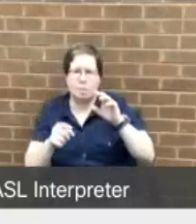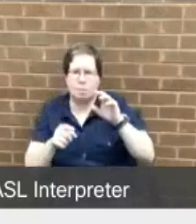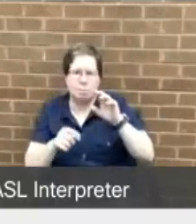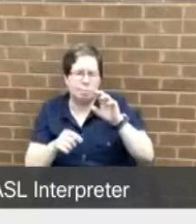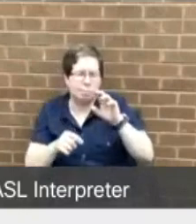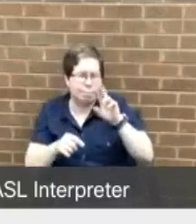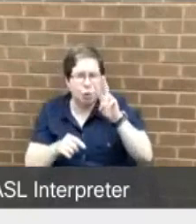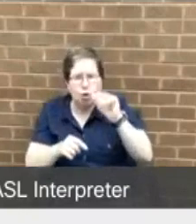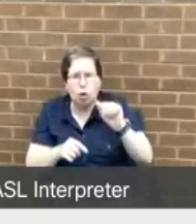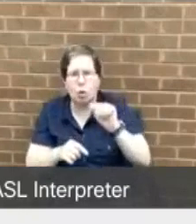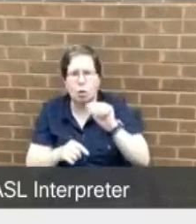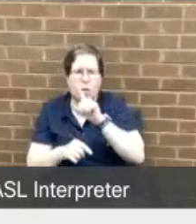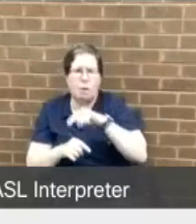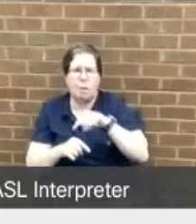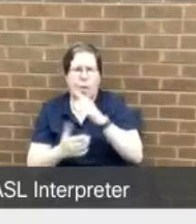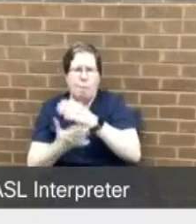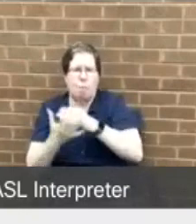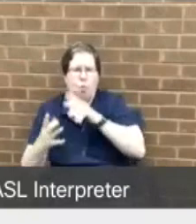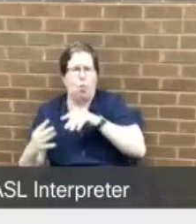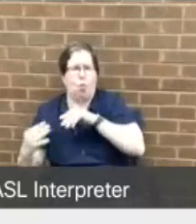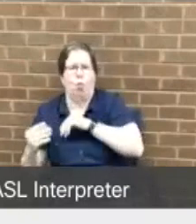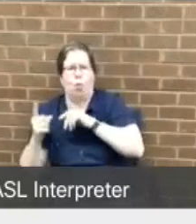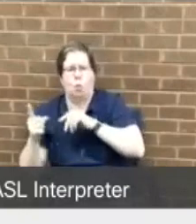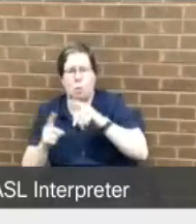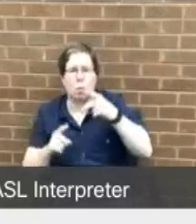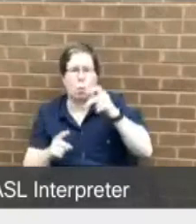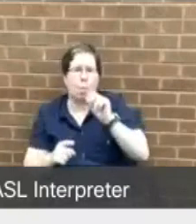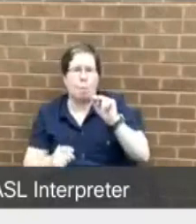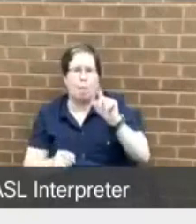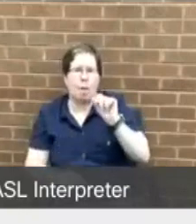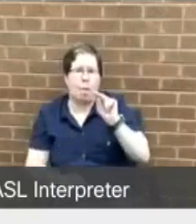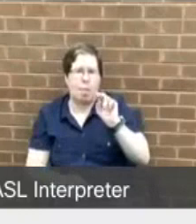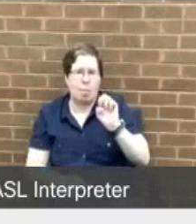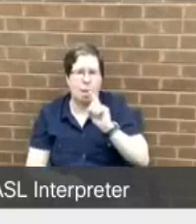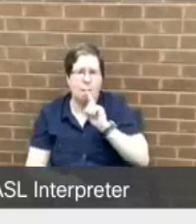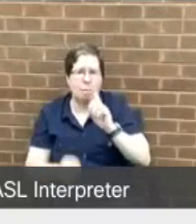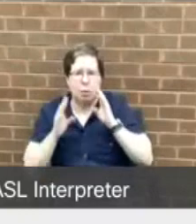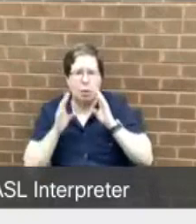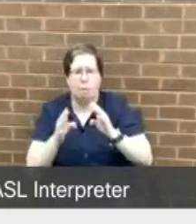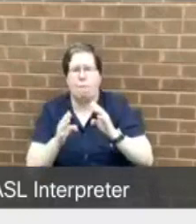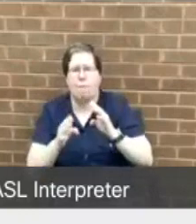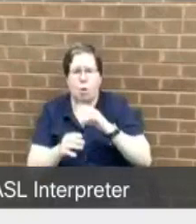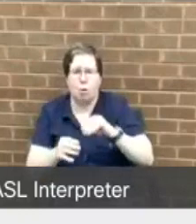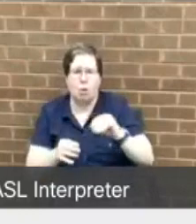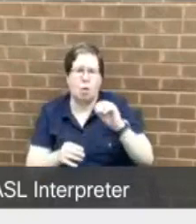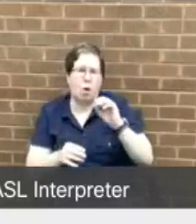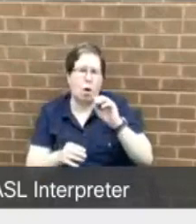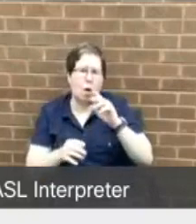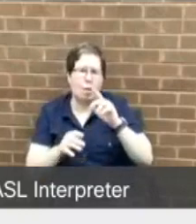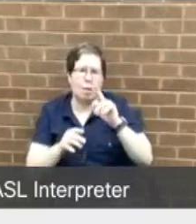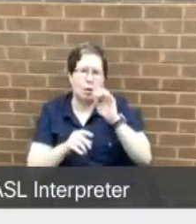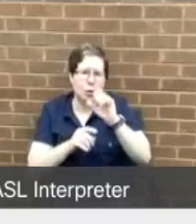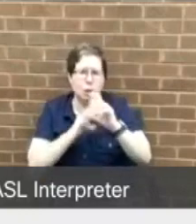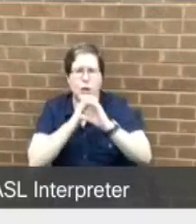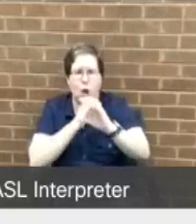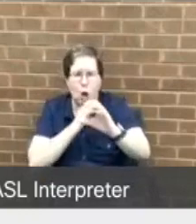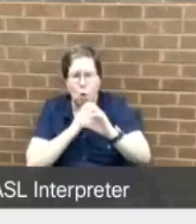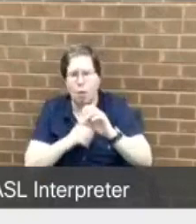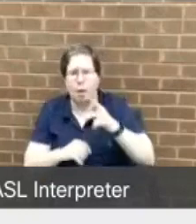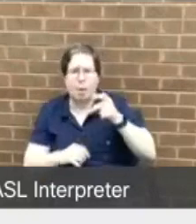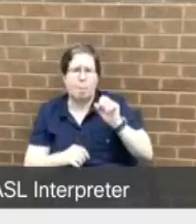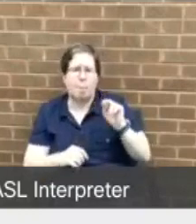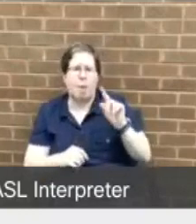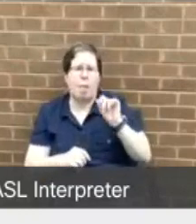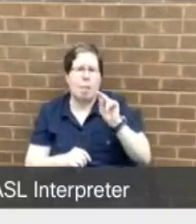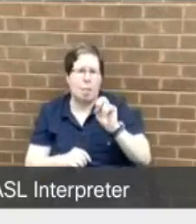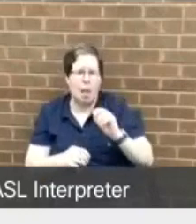kind of that ownership side. You know, when the Penn Line, we've been focused on the BNP tunnel and trying to expand there. The Penn